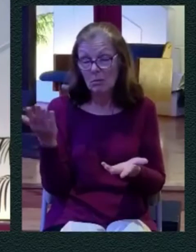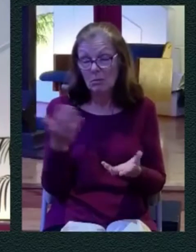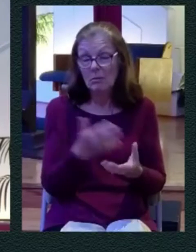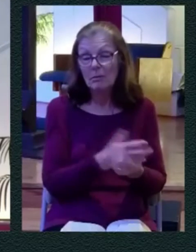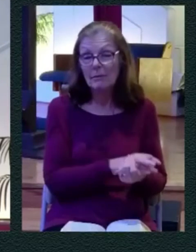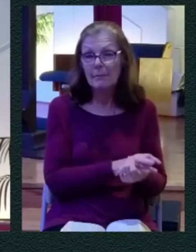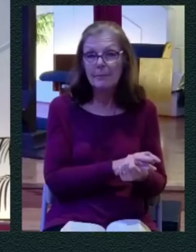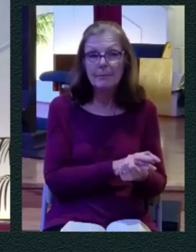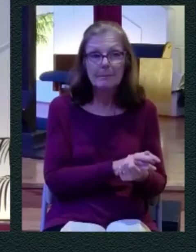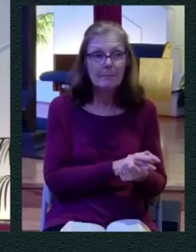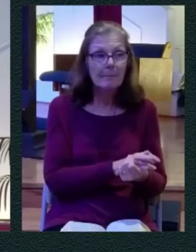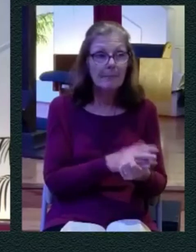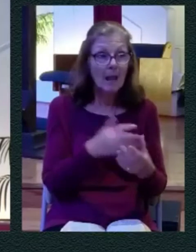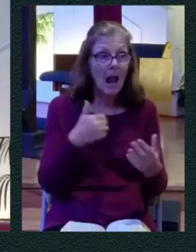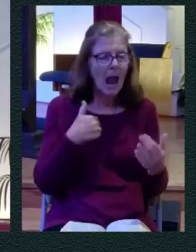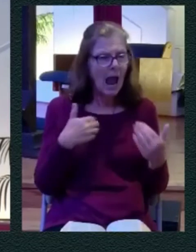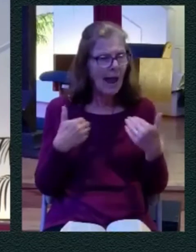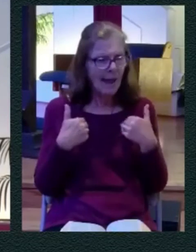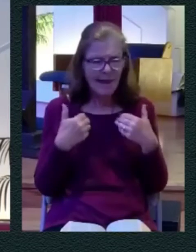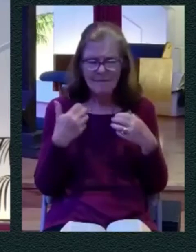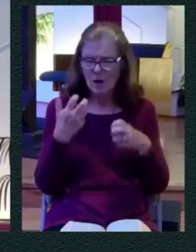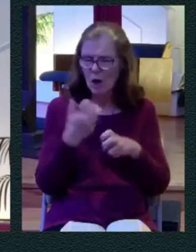I have a hard time with this.